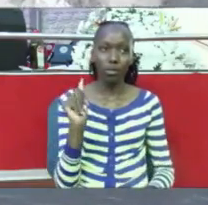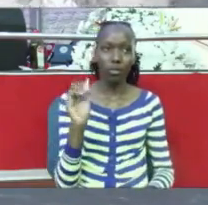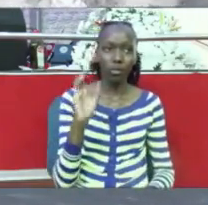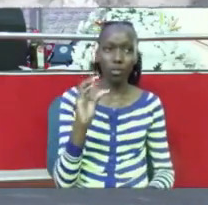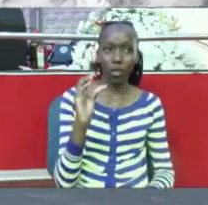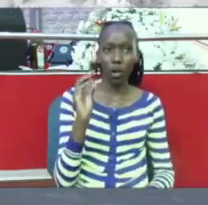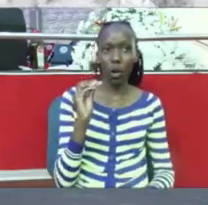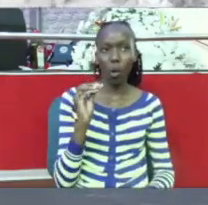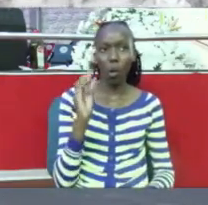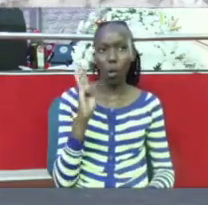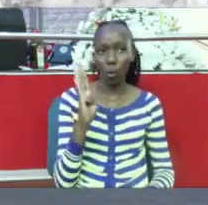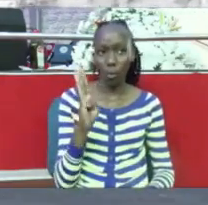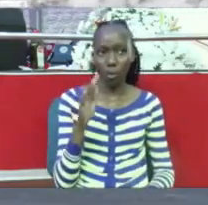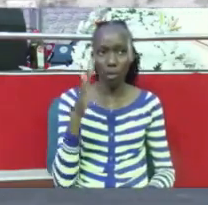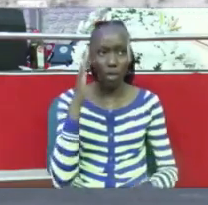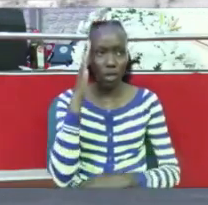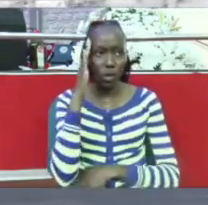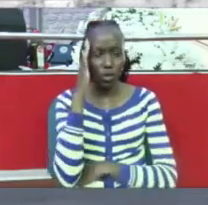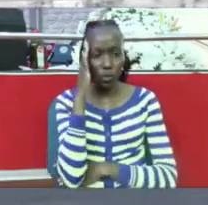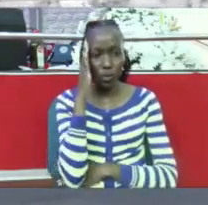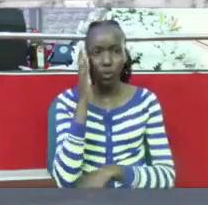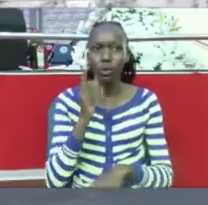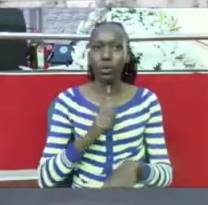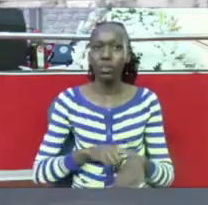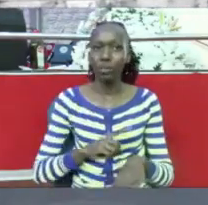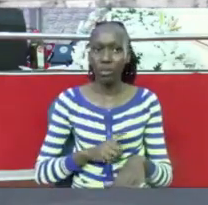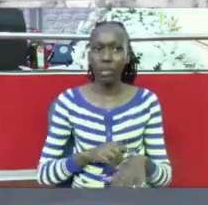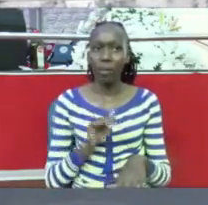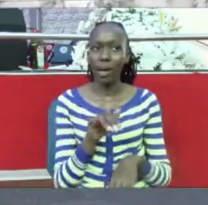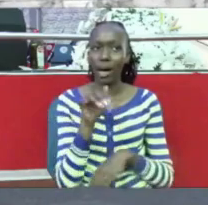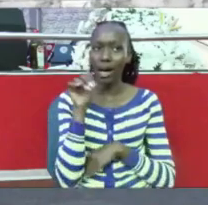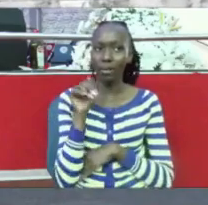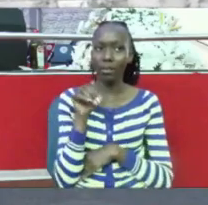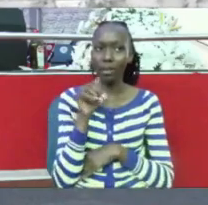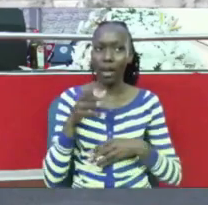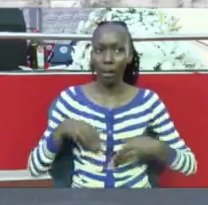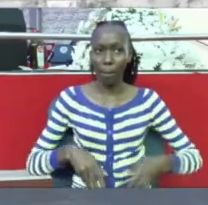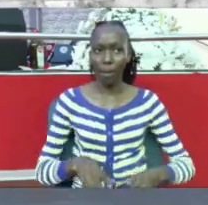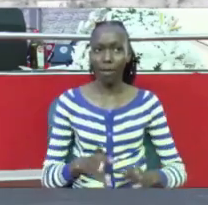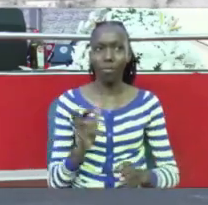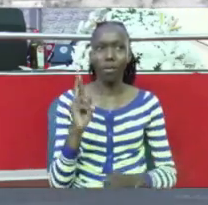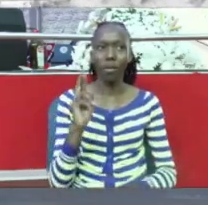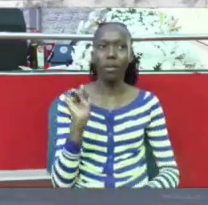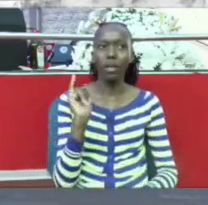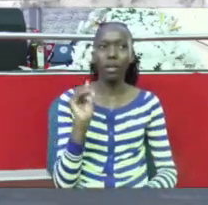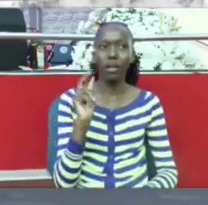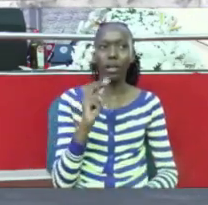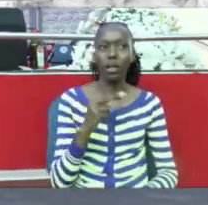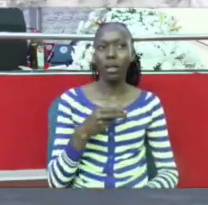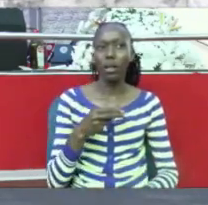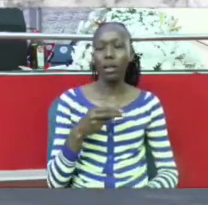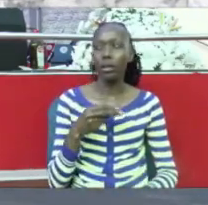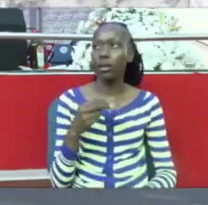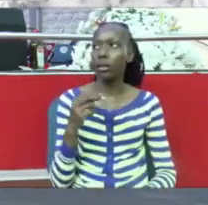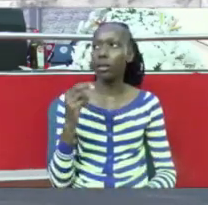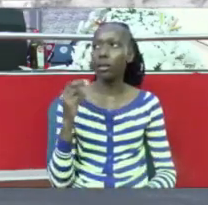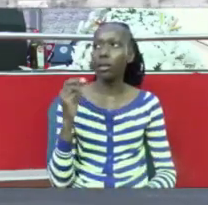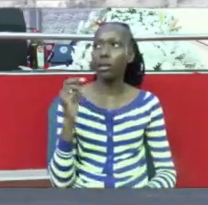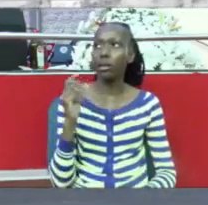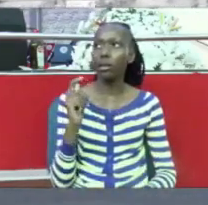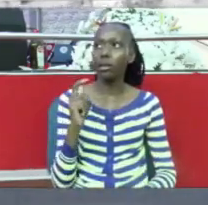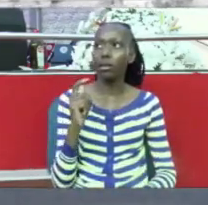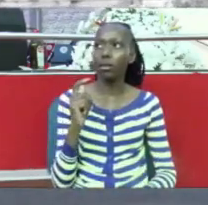yeye akatafuta mbinu zake. And he discovered that I can use this opportunity. Na akasema anaweza tumia fursa kama ile. Because he